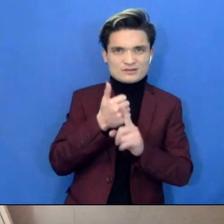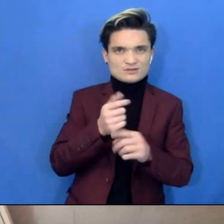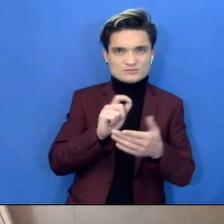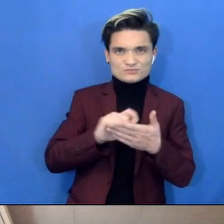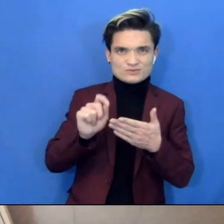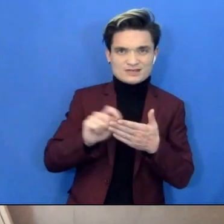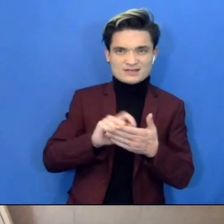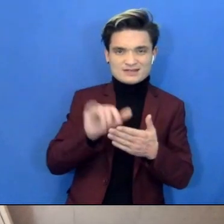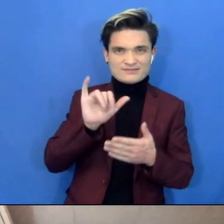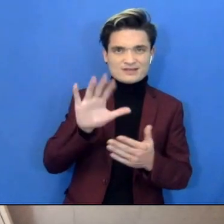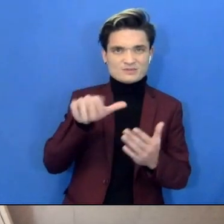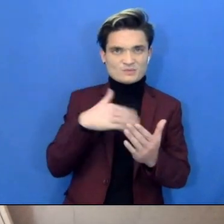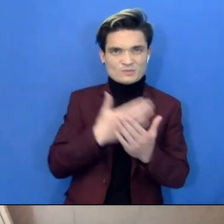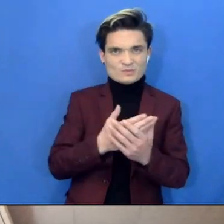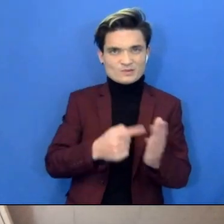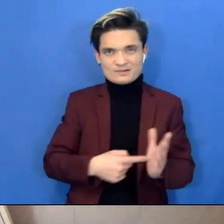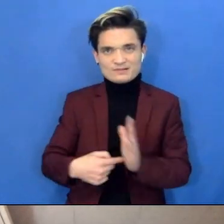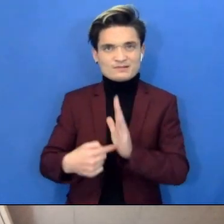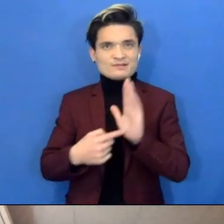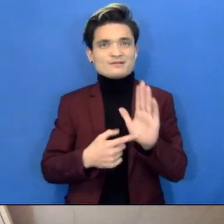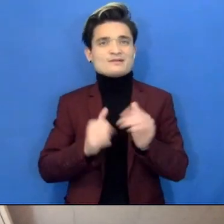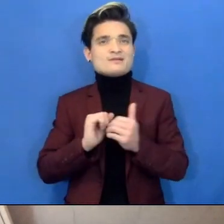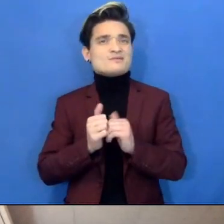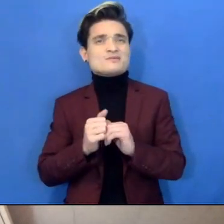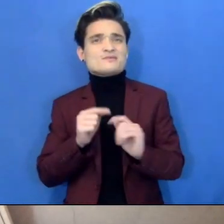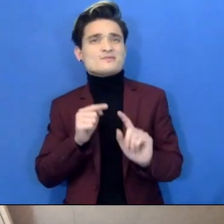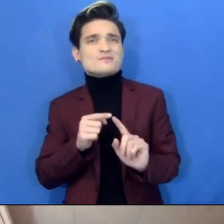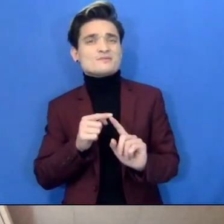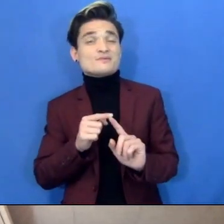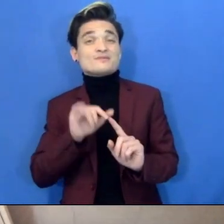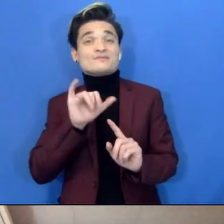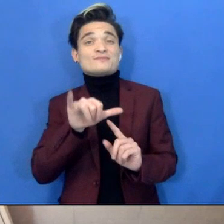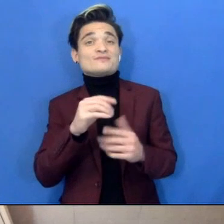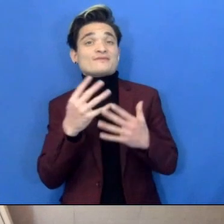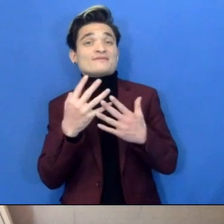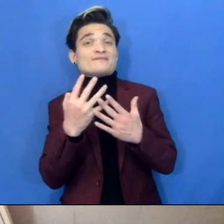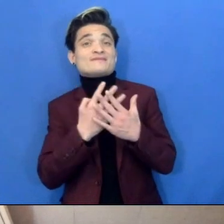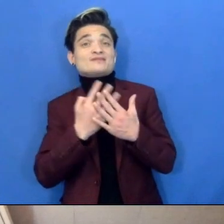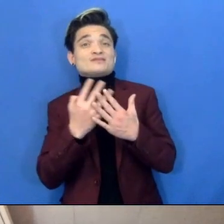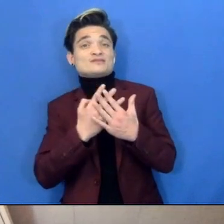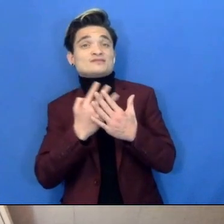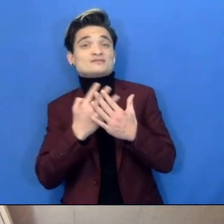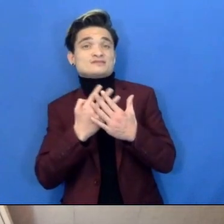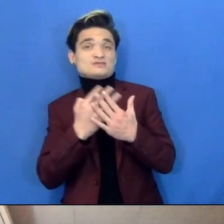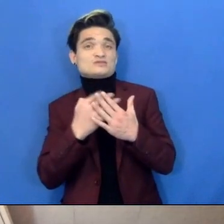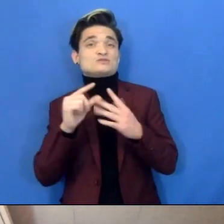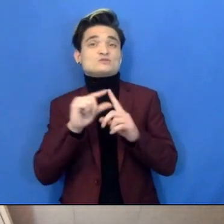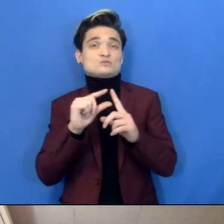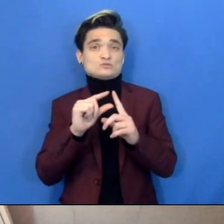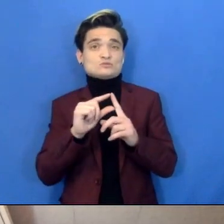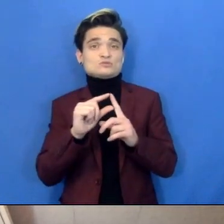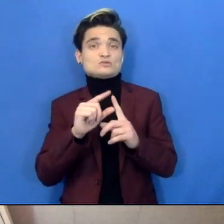are so crucial. So very often when you look at lies in fiction, you will see that the character, before